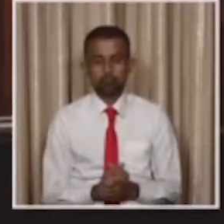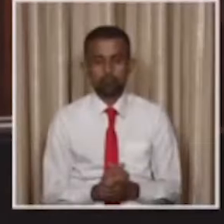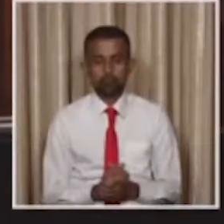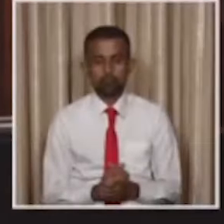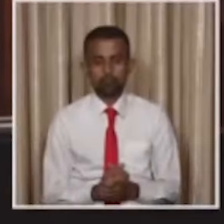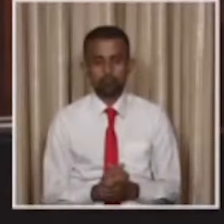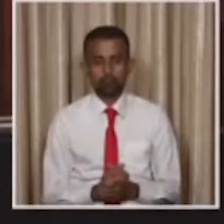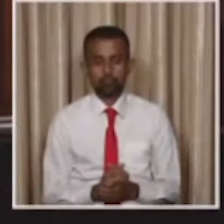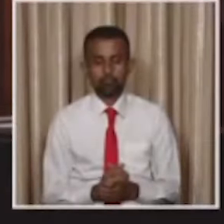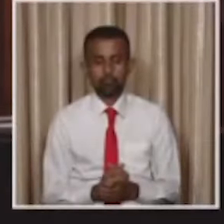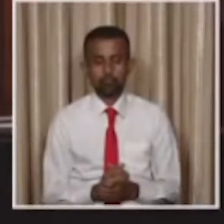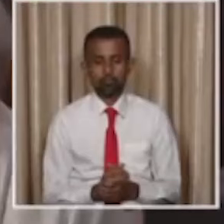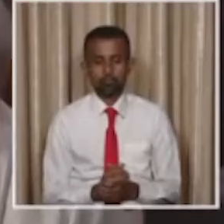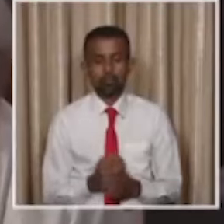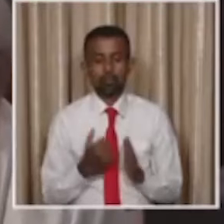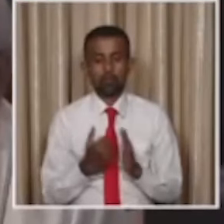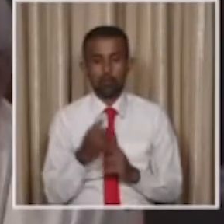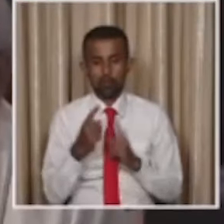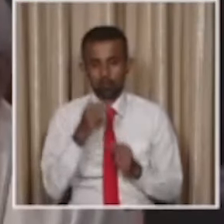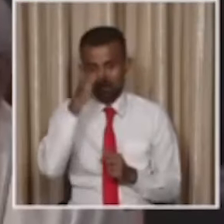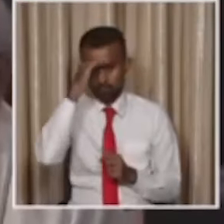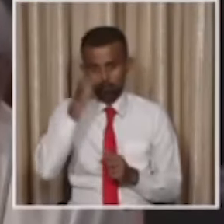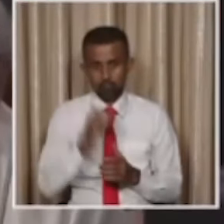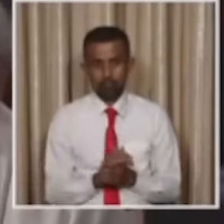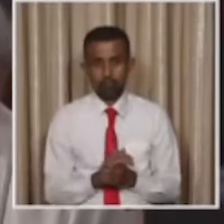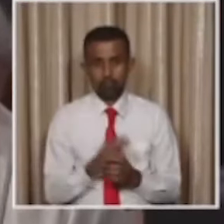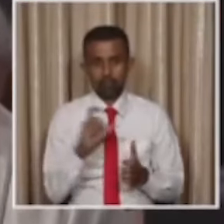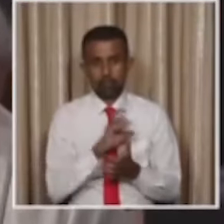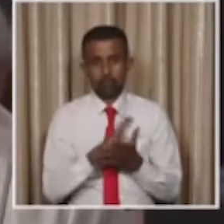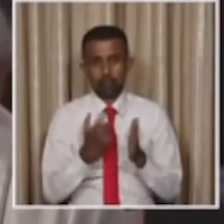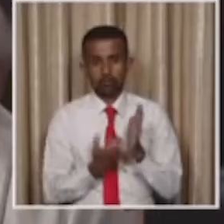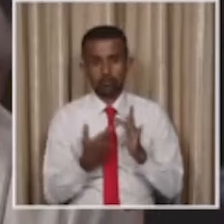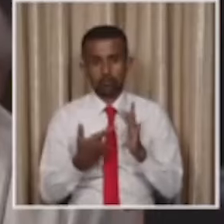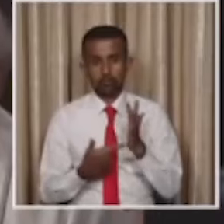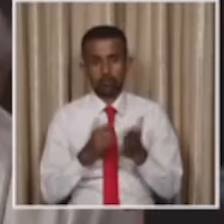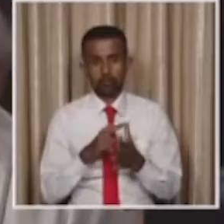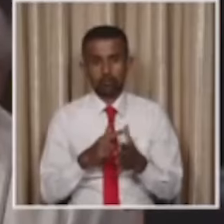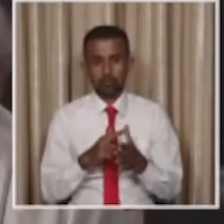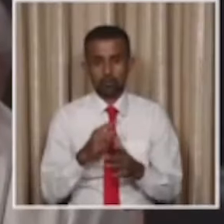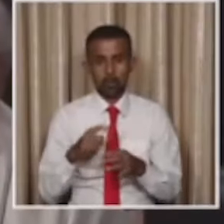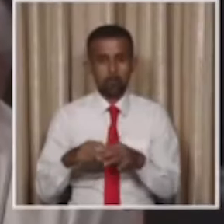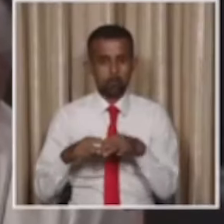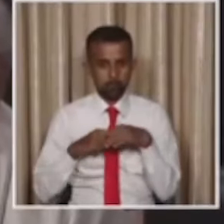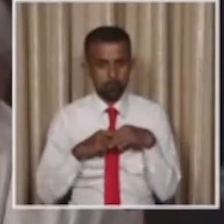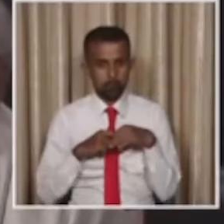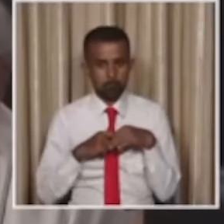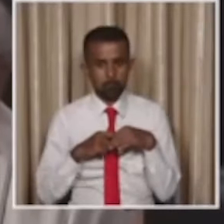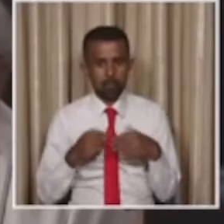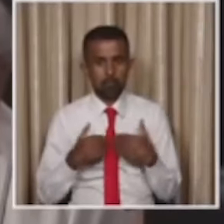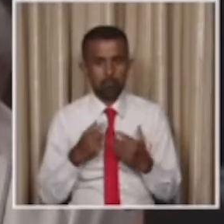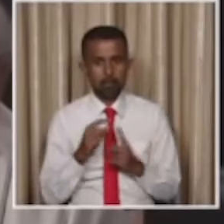Honorable Speaker, Honorable Charita Herath had questioned why I should be in Parliament. Very clear in Article